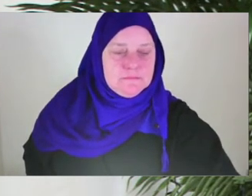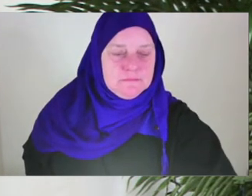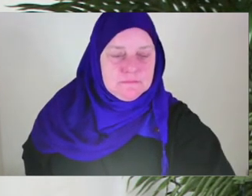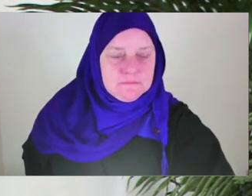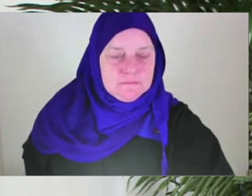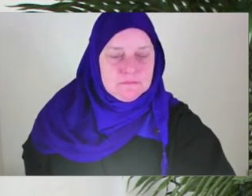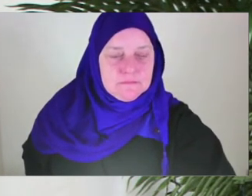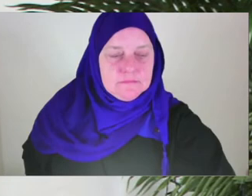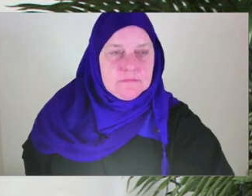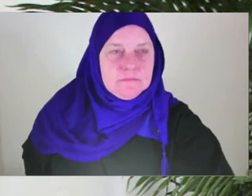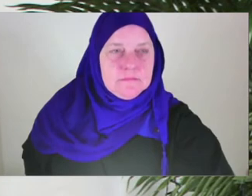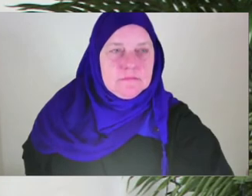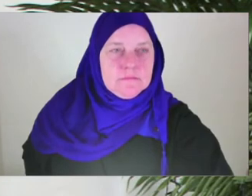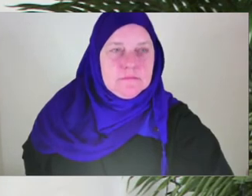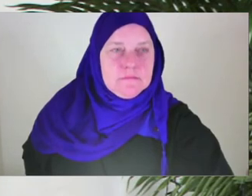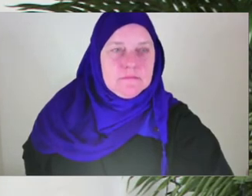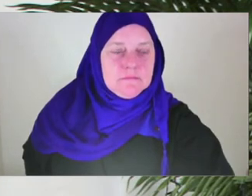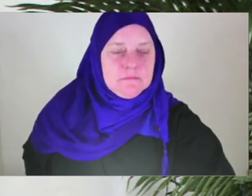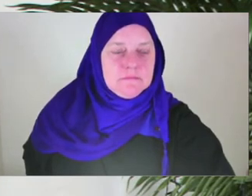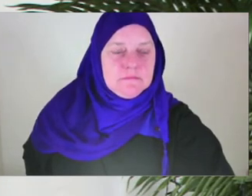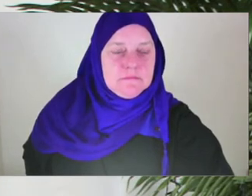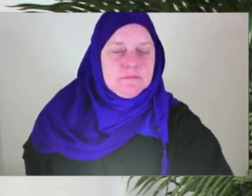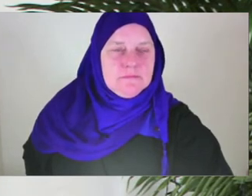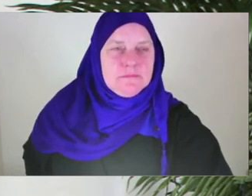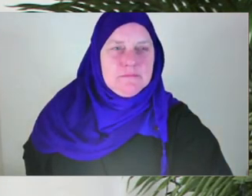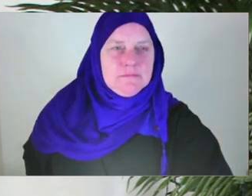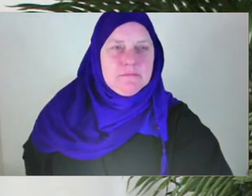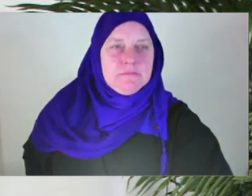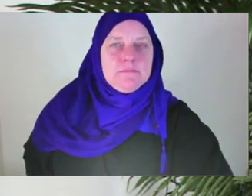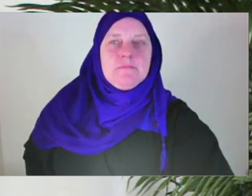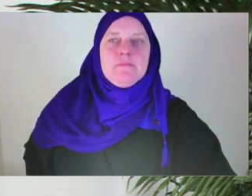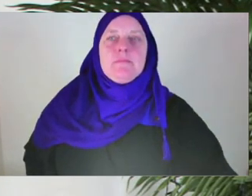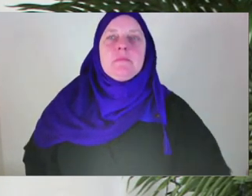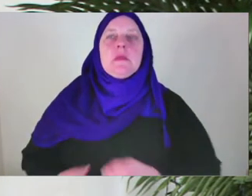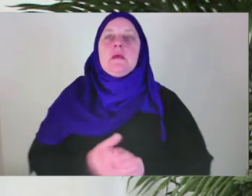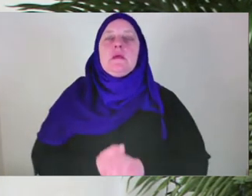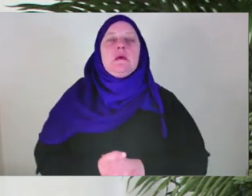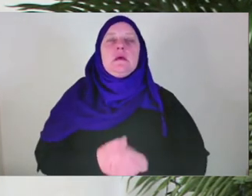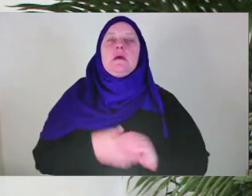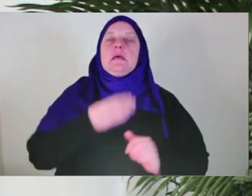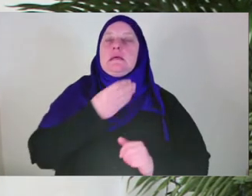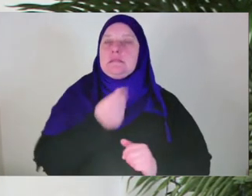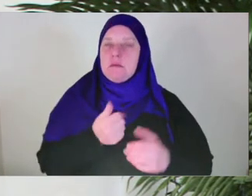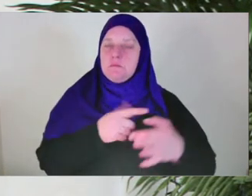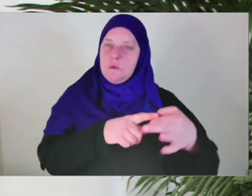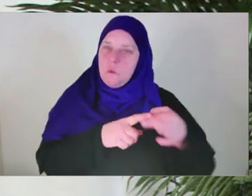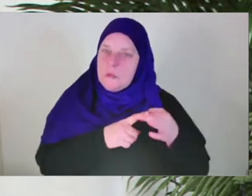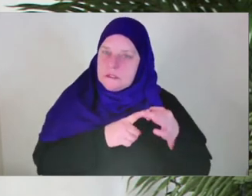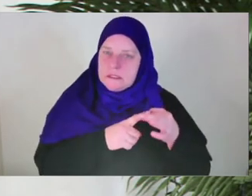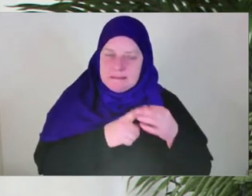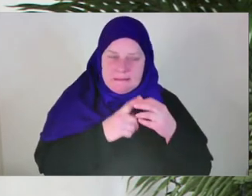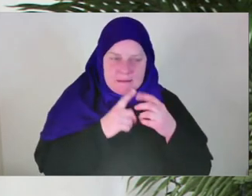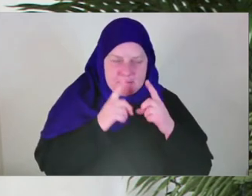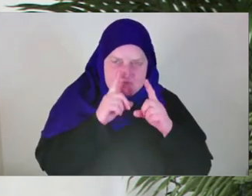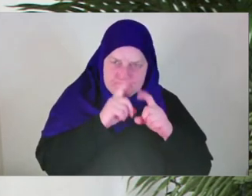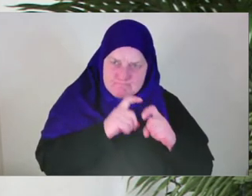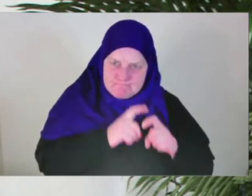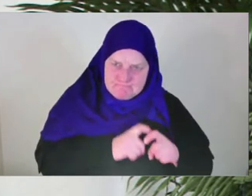really involved and very complicated, and some that might be a little bit easier to understand and to digest.